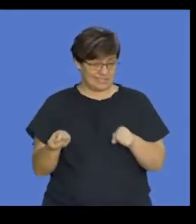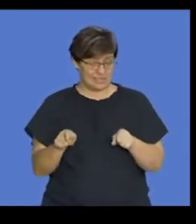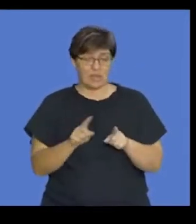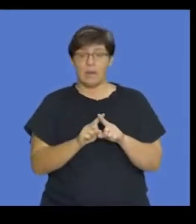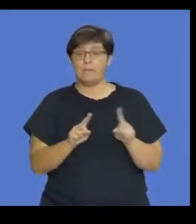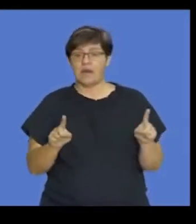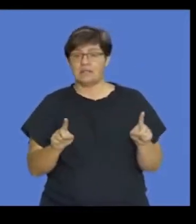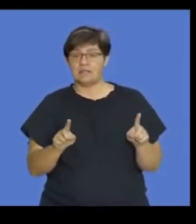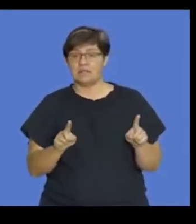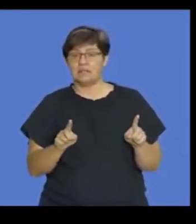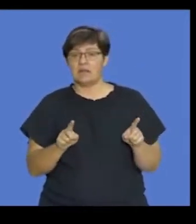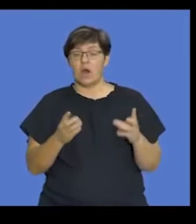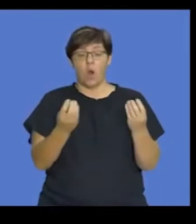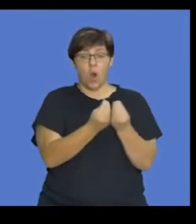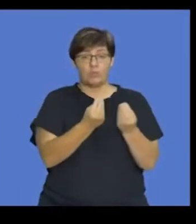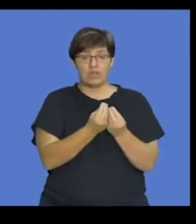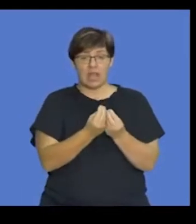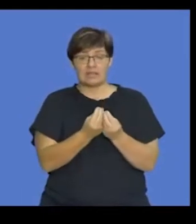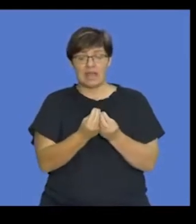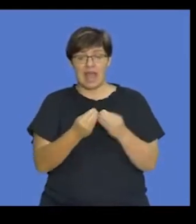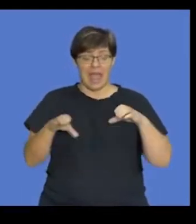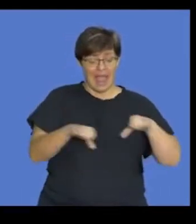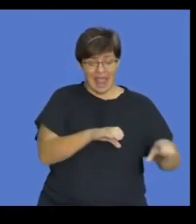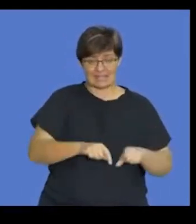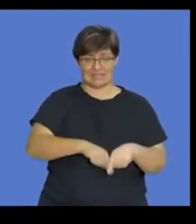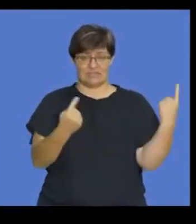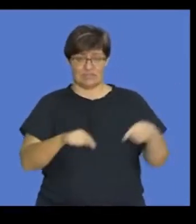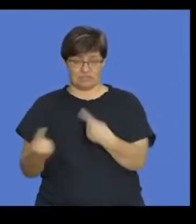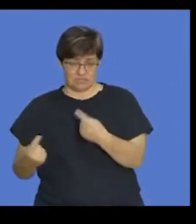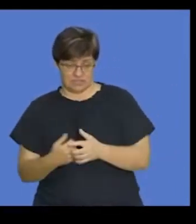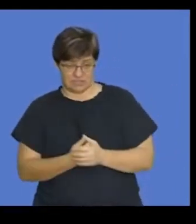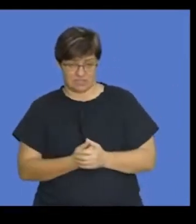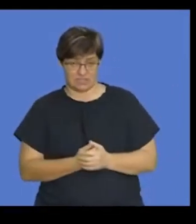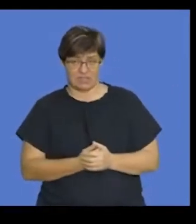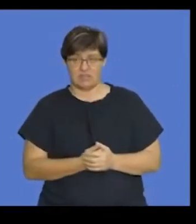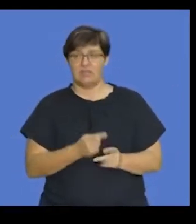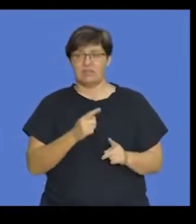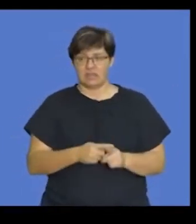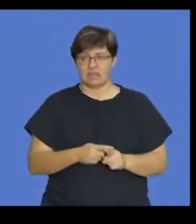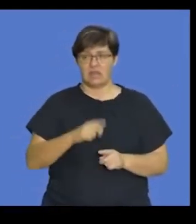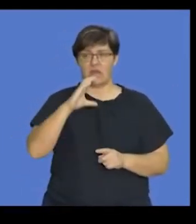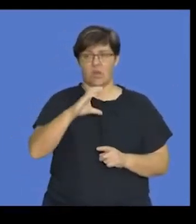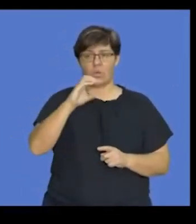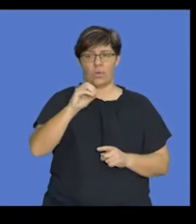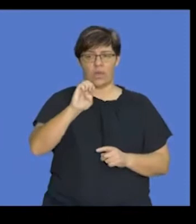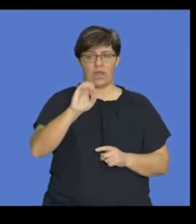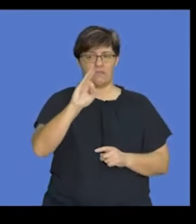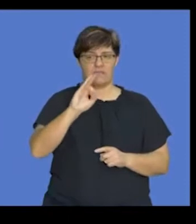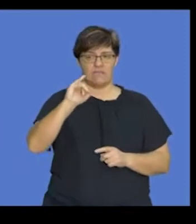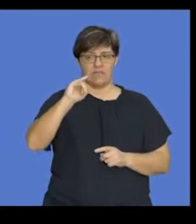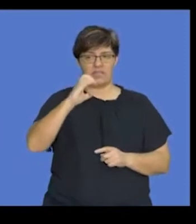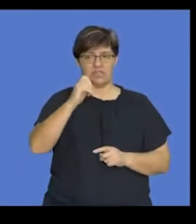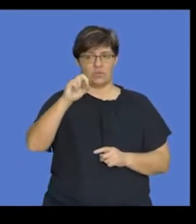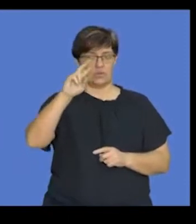they act on objects in different situations. And then we get the coefficient of friction.